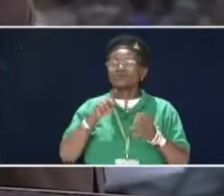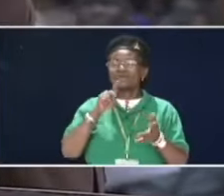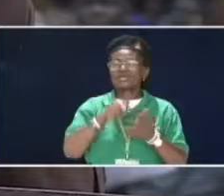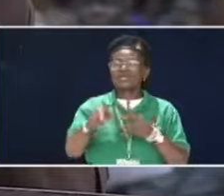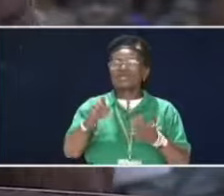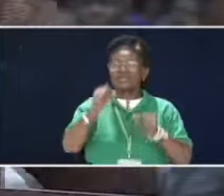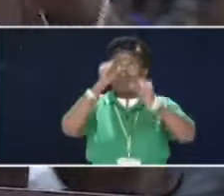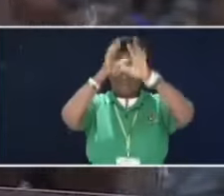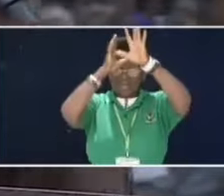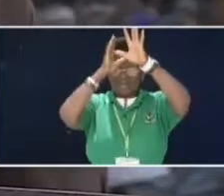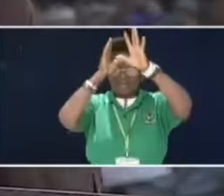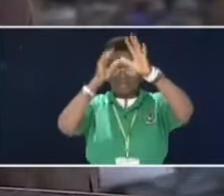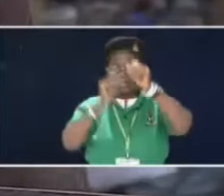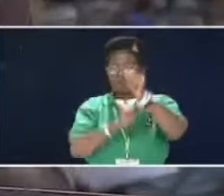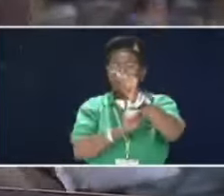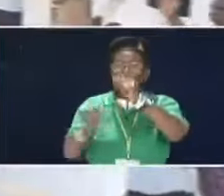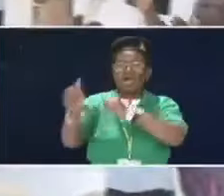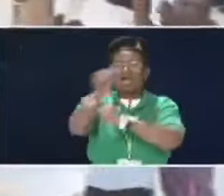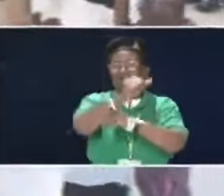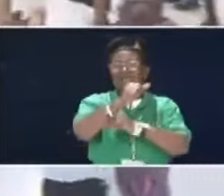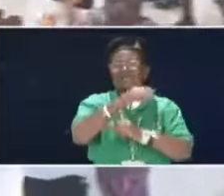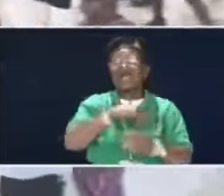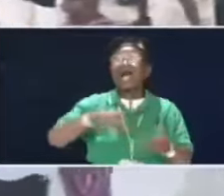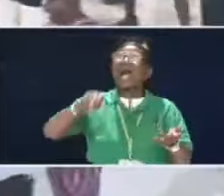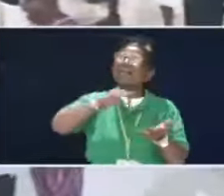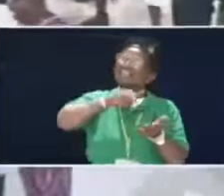Father, go ahead and kill.